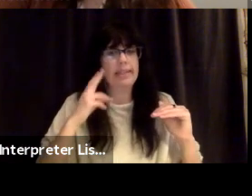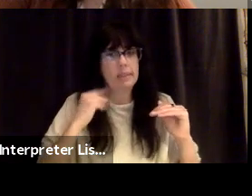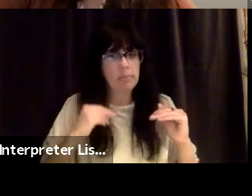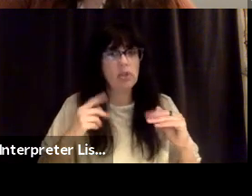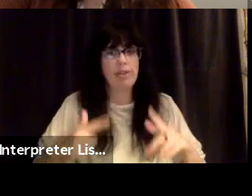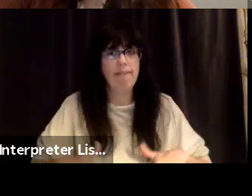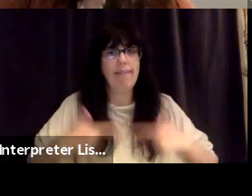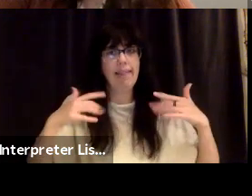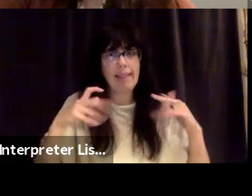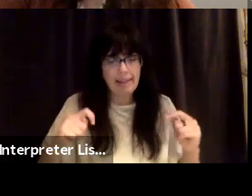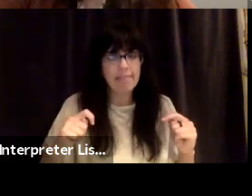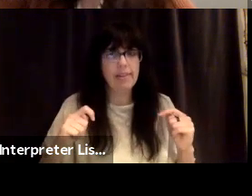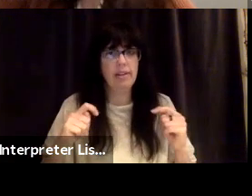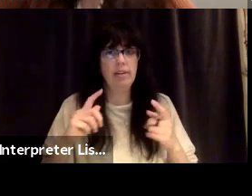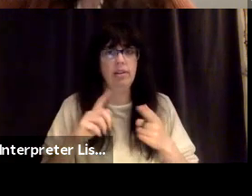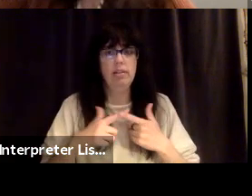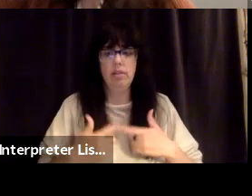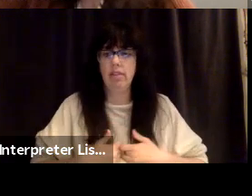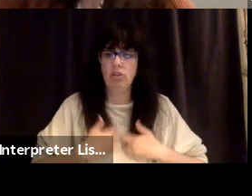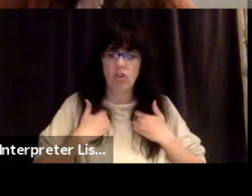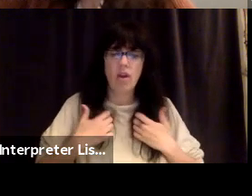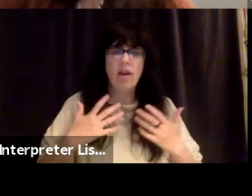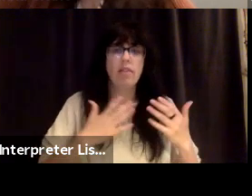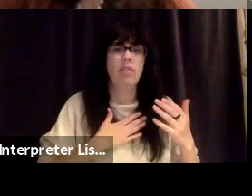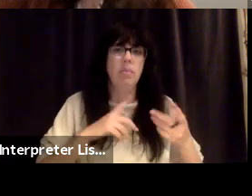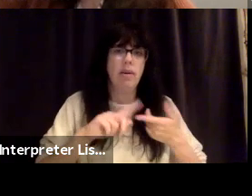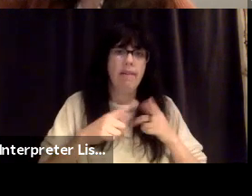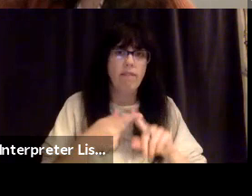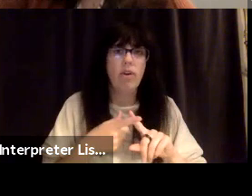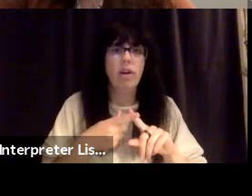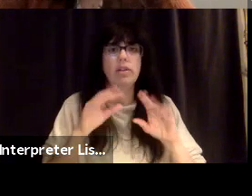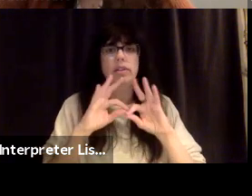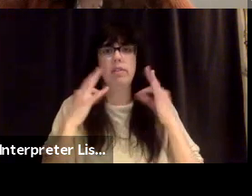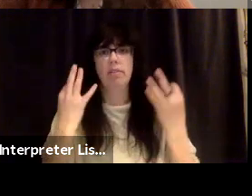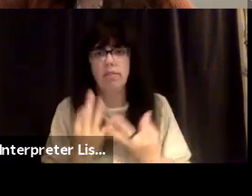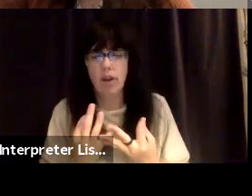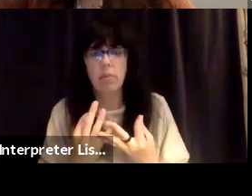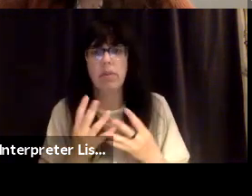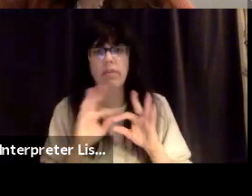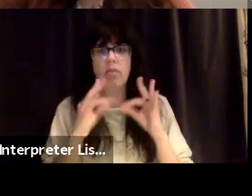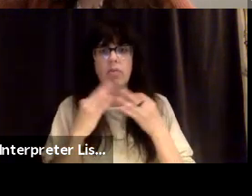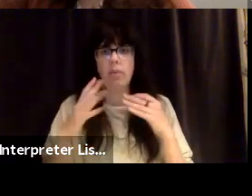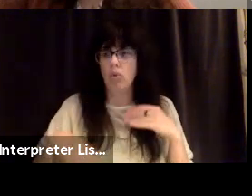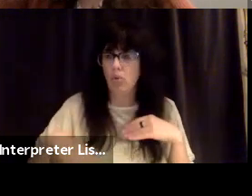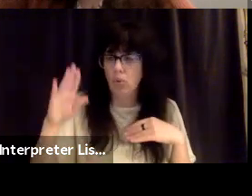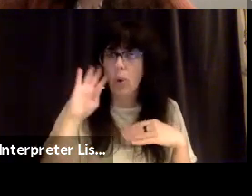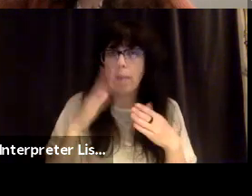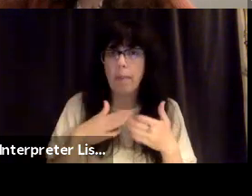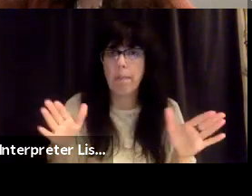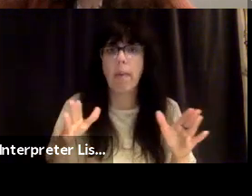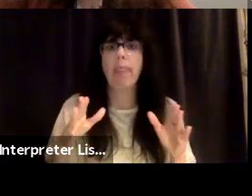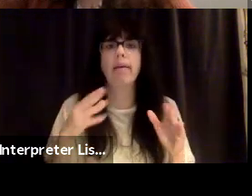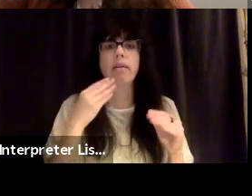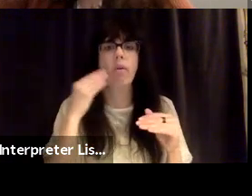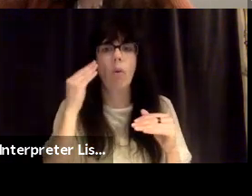to my survival. It is tied to the survival of my friends and my families, you know, from a family that grew up in public housing with exposure to violence, to mental